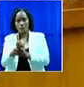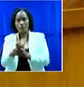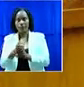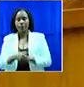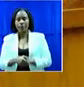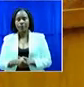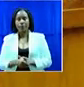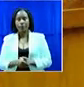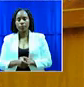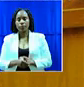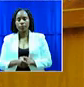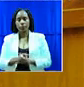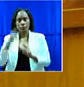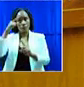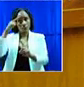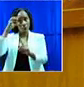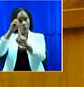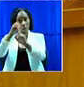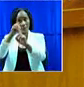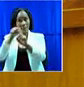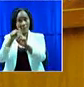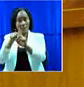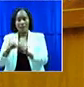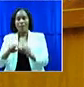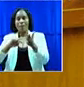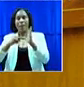The objectives of the plan are clear.